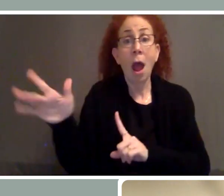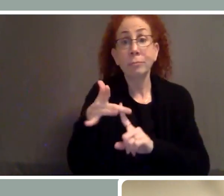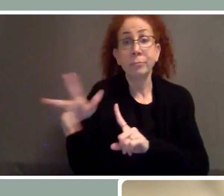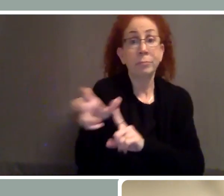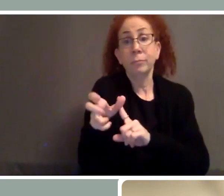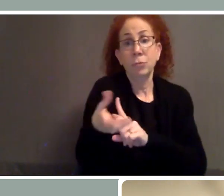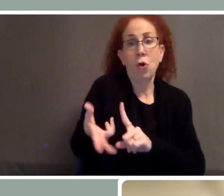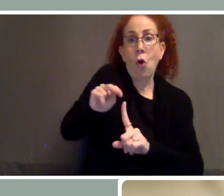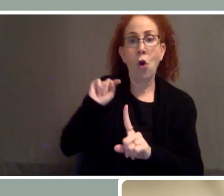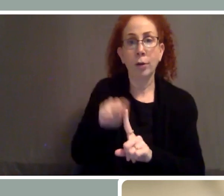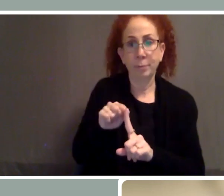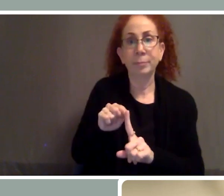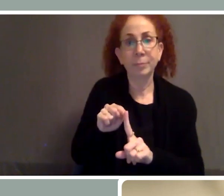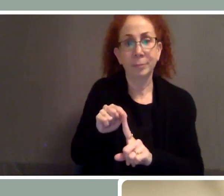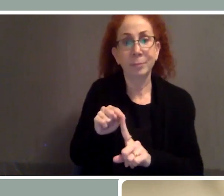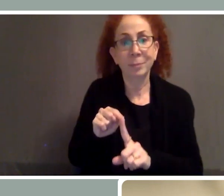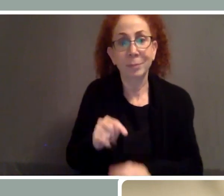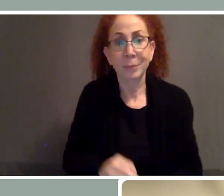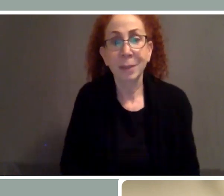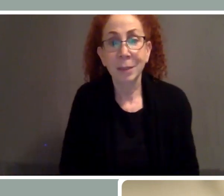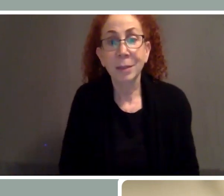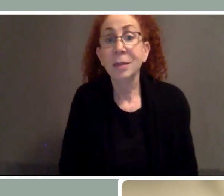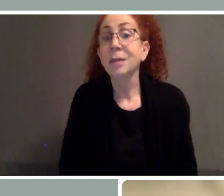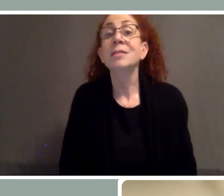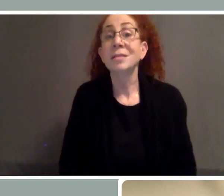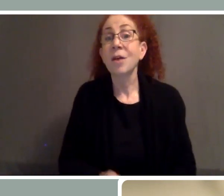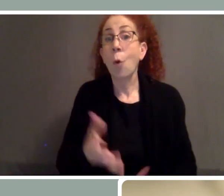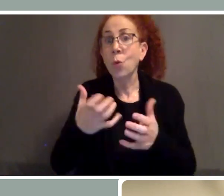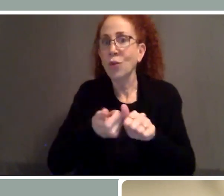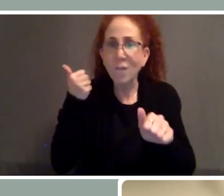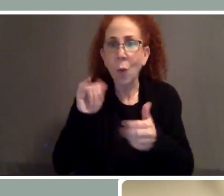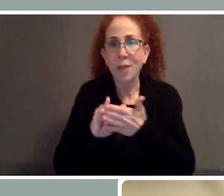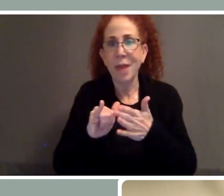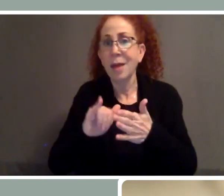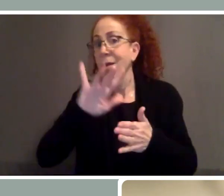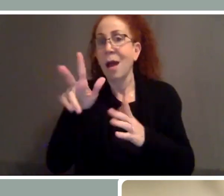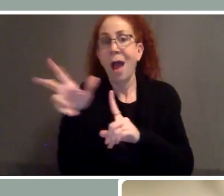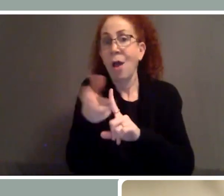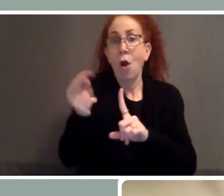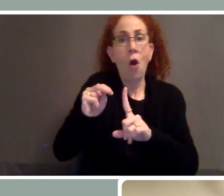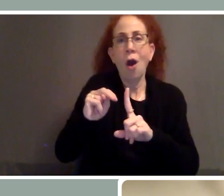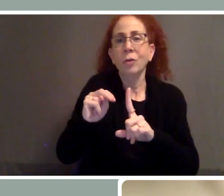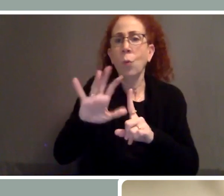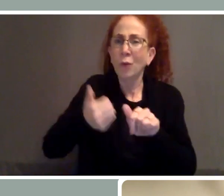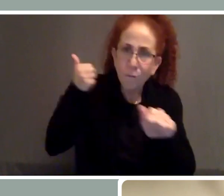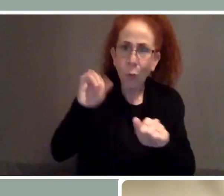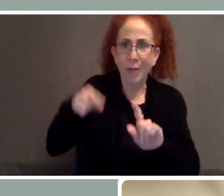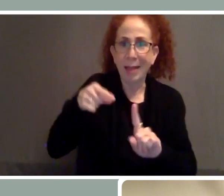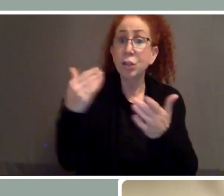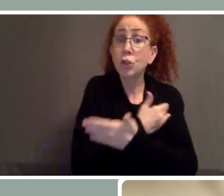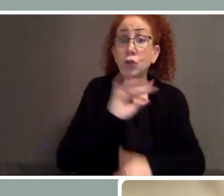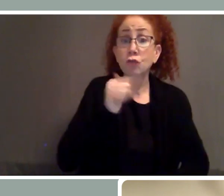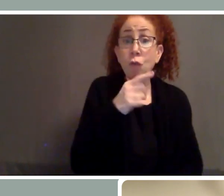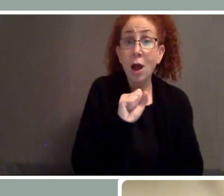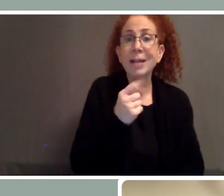on. And basically what we want to do is not let that happen. We want it to be turned off. So this new class of drugs basically gets rid